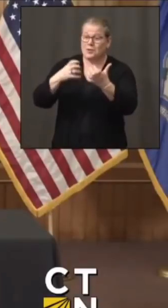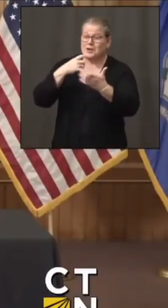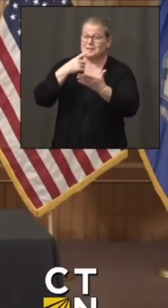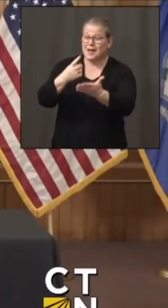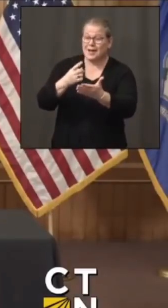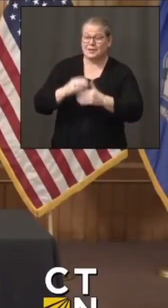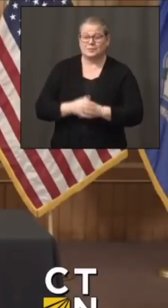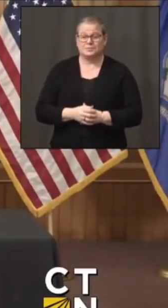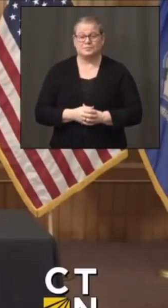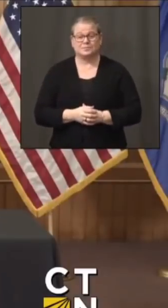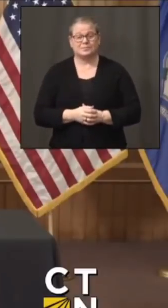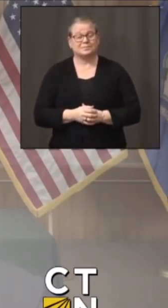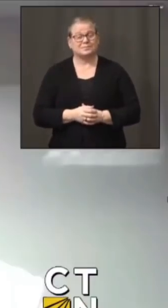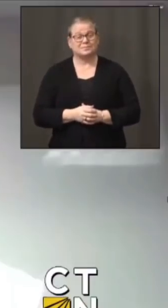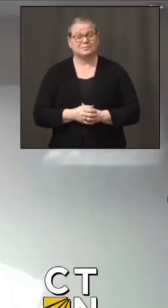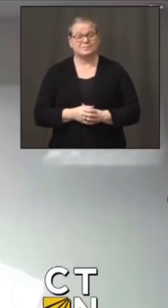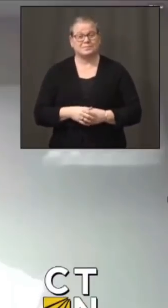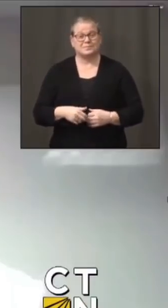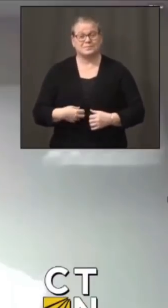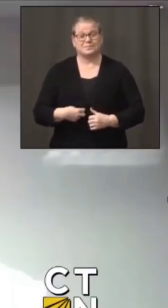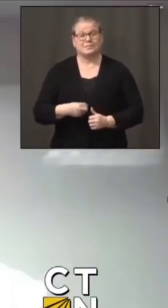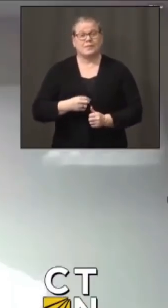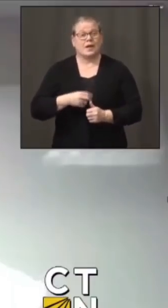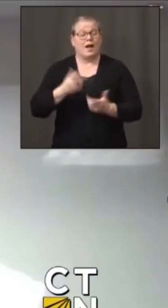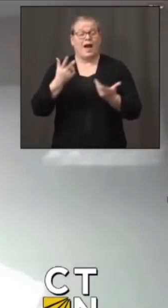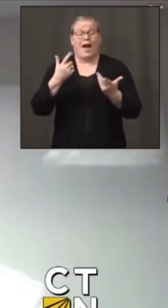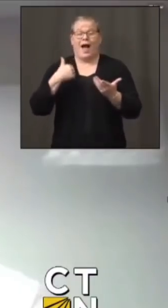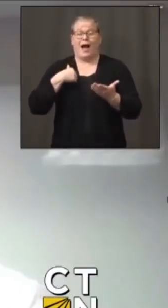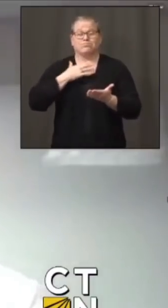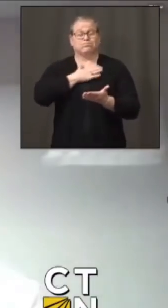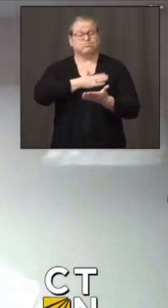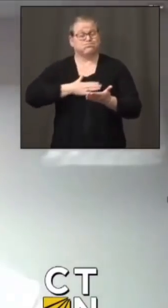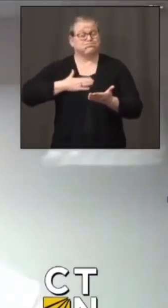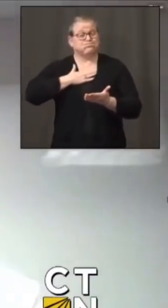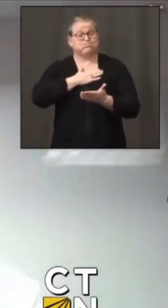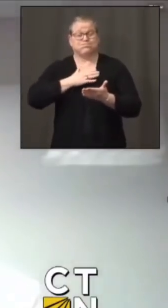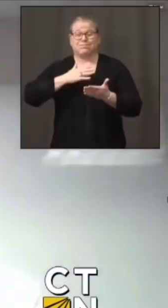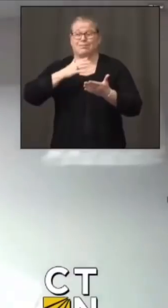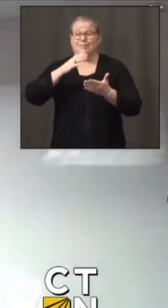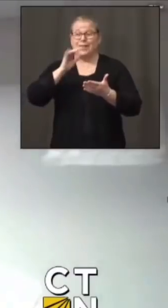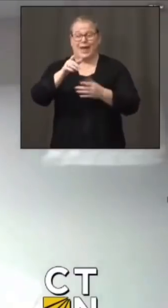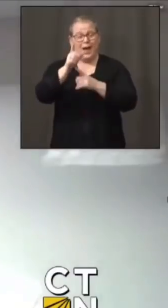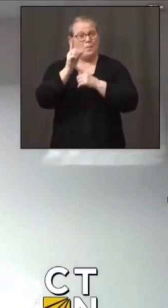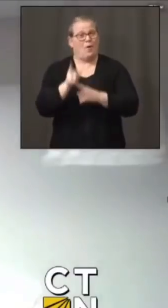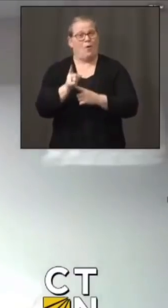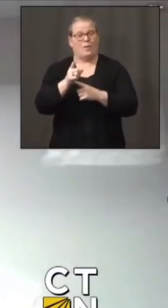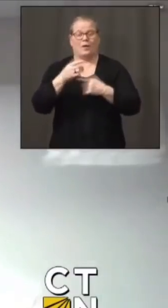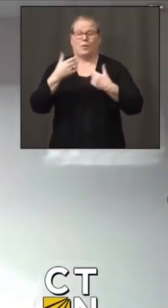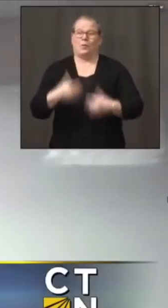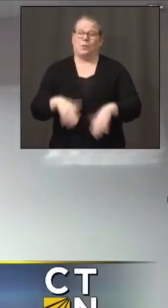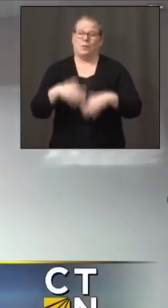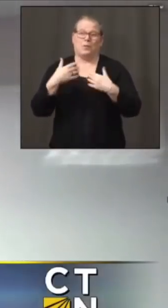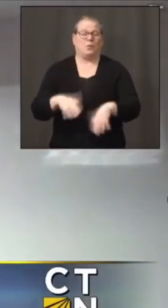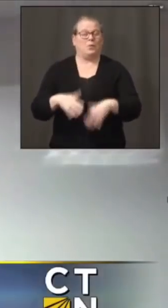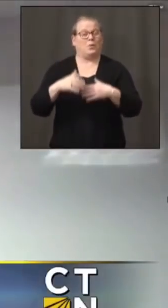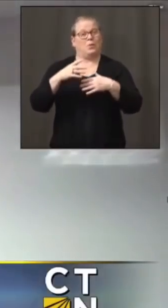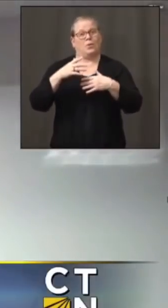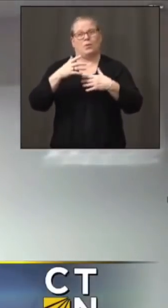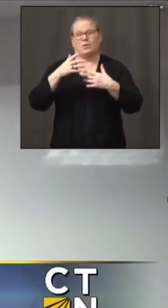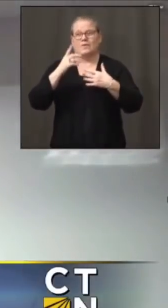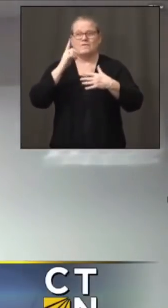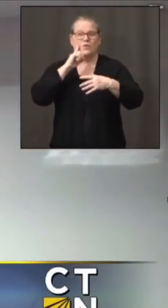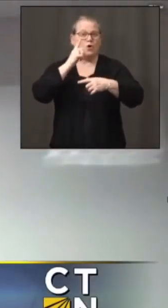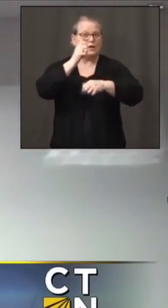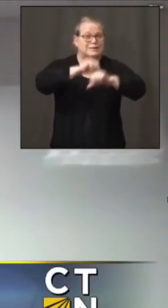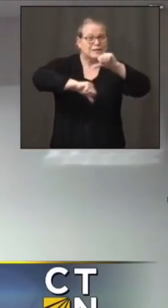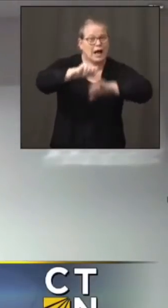mean, it was a absolutely great moment for science, for the healthcare community. It's a